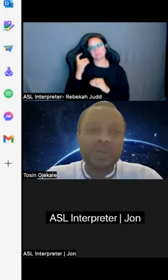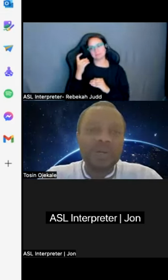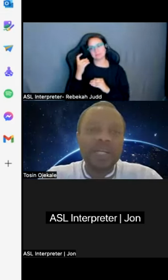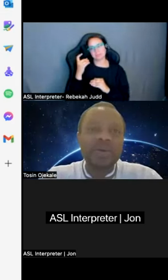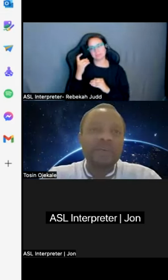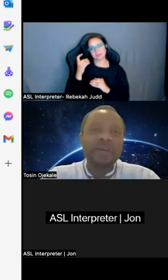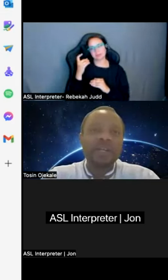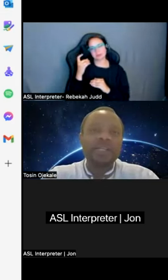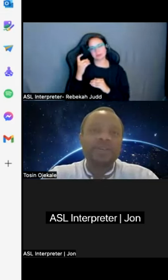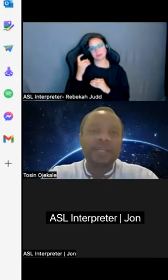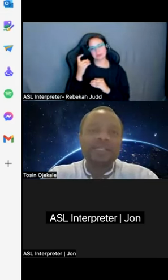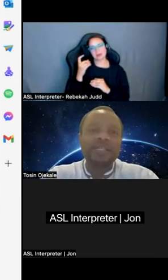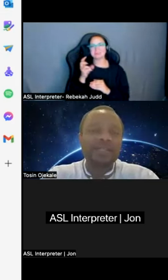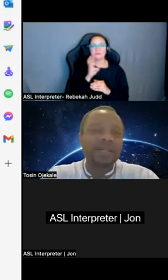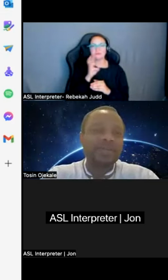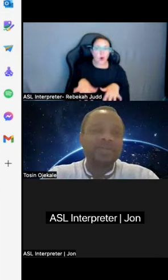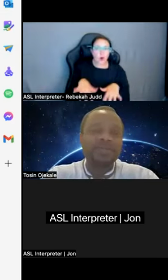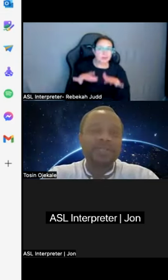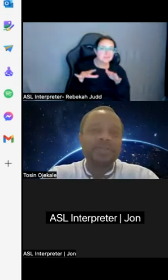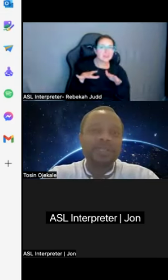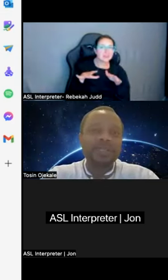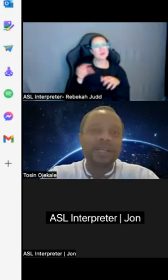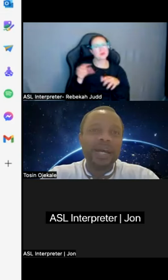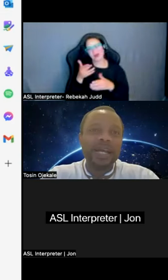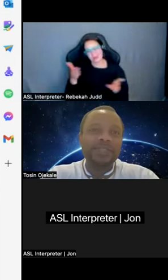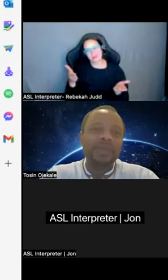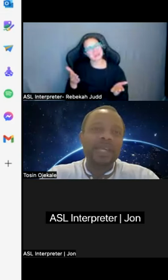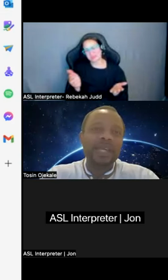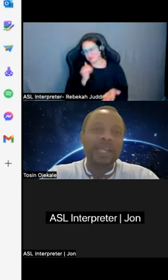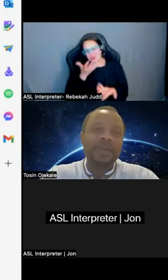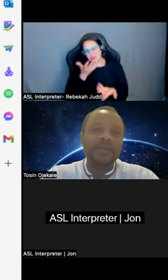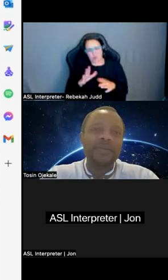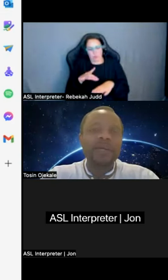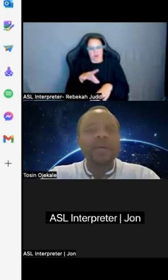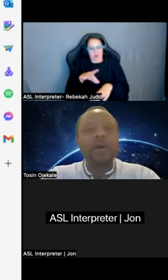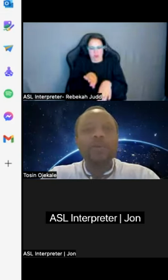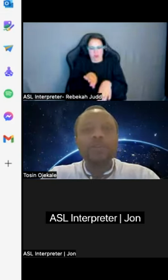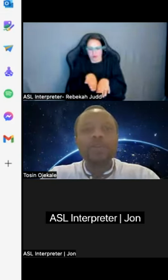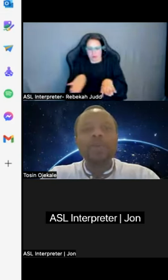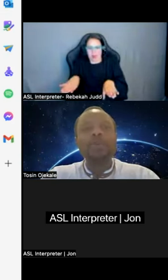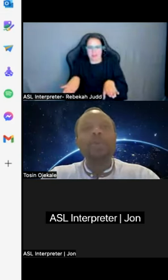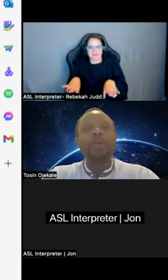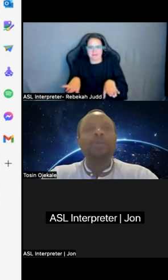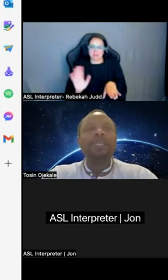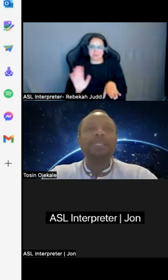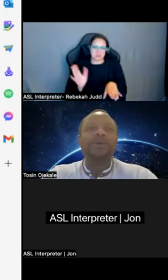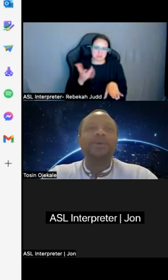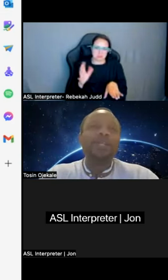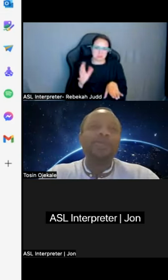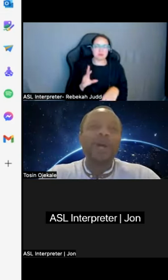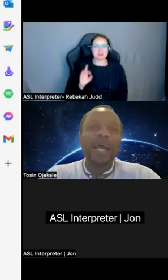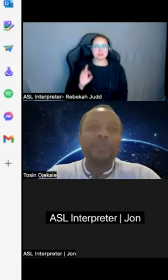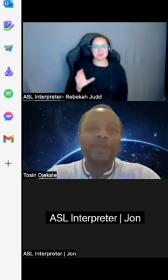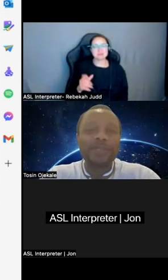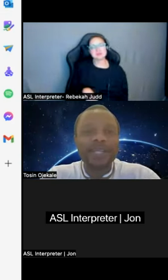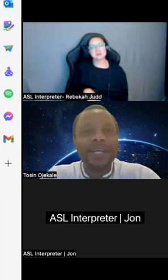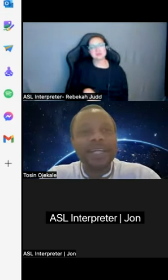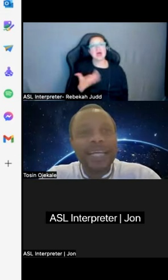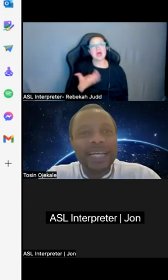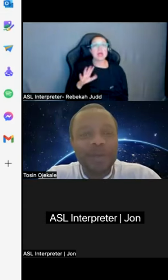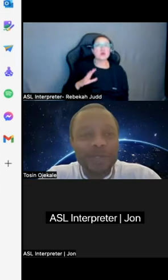flood or any other natural disaster, so that has to be taken care of. Also, you don't want to place it somewhere too high